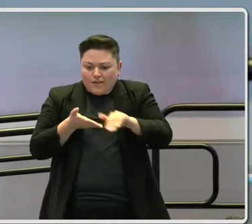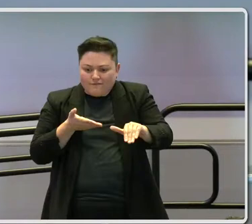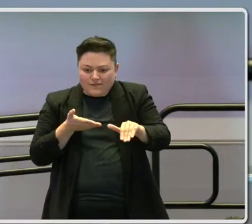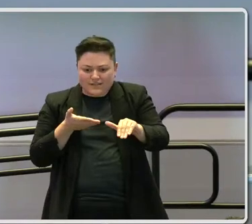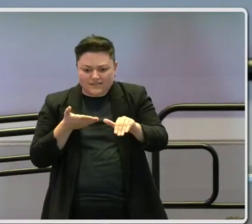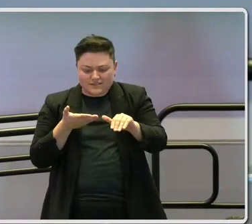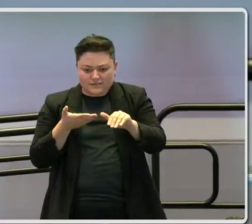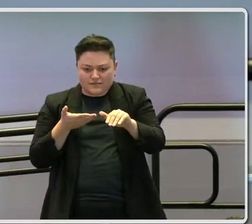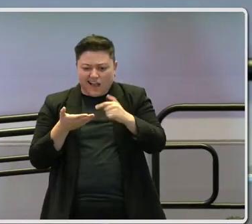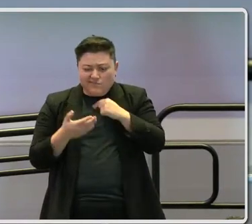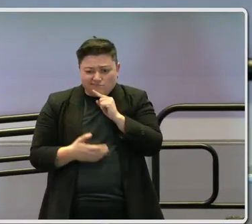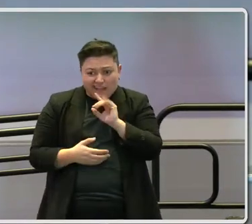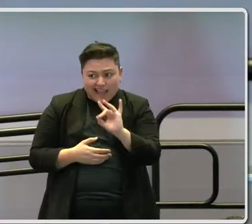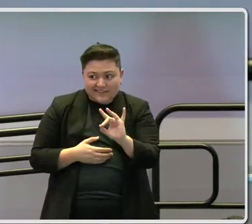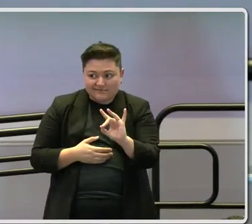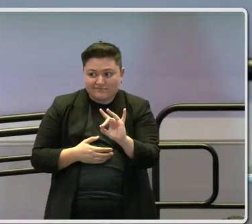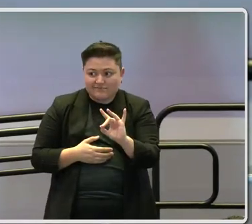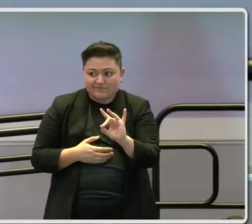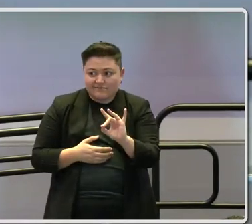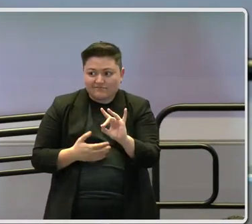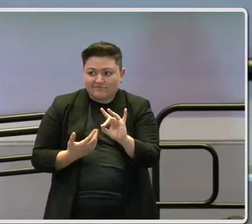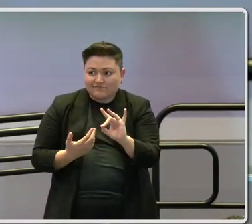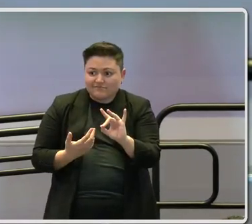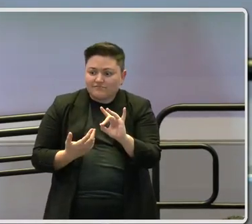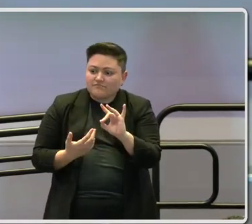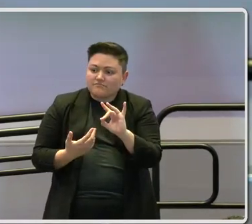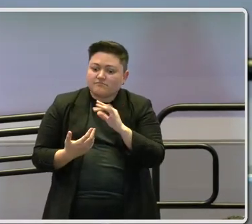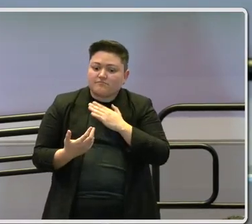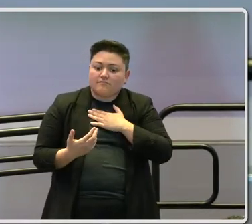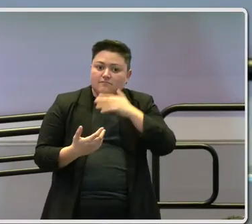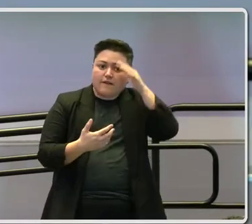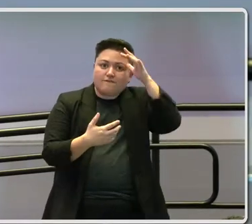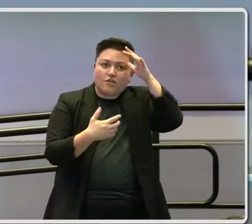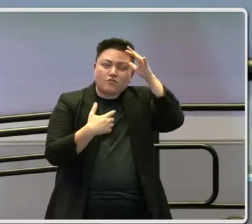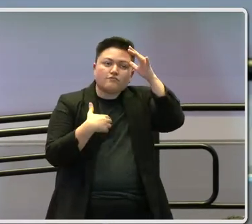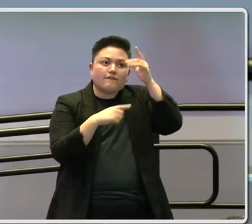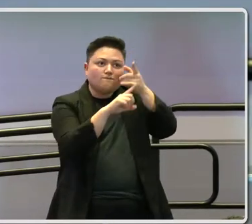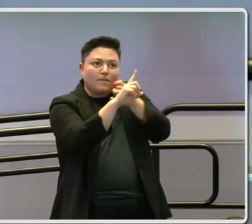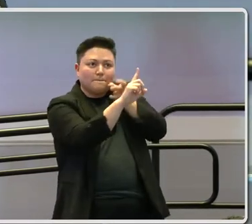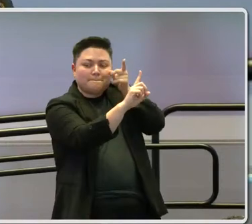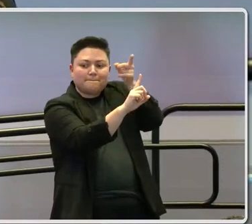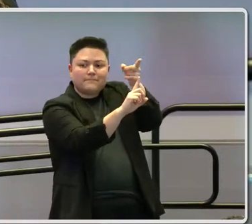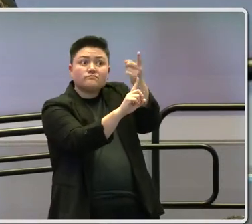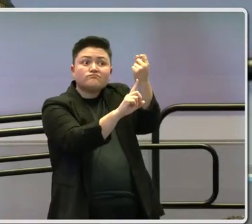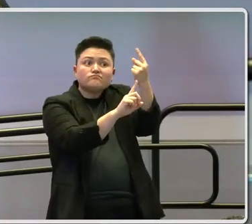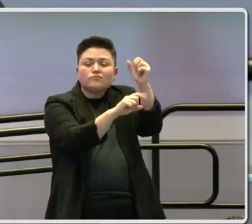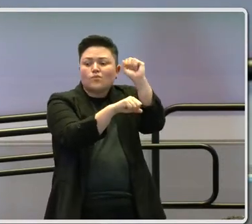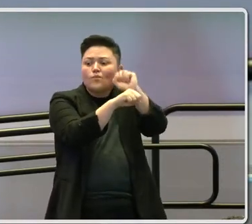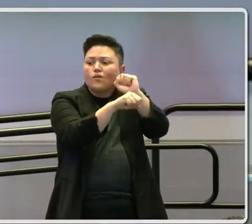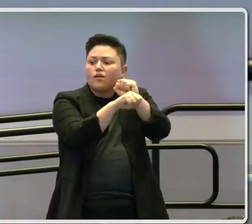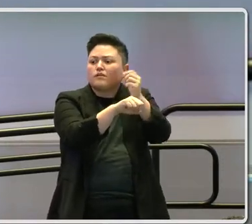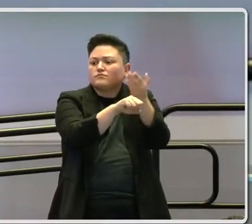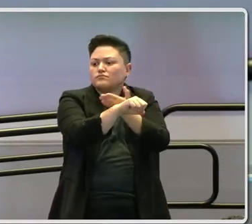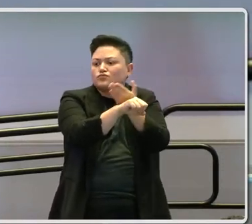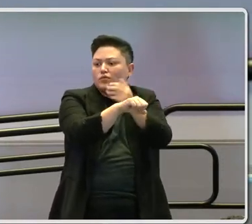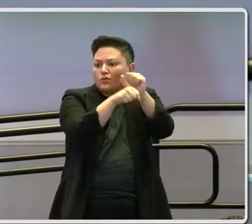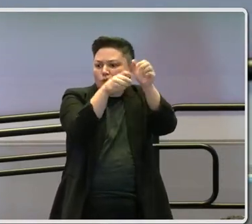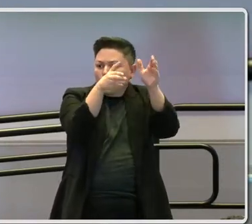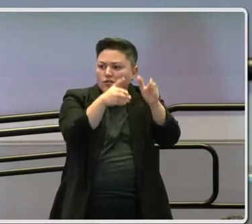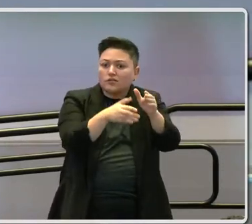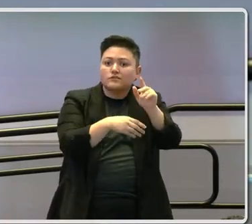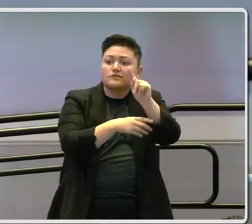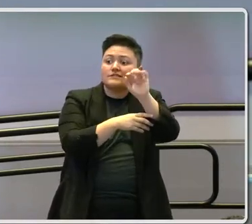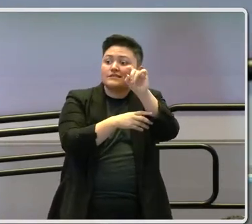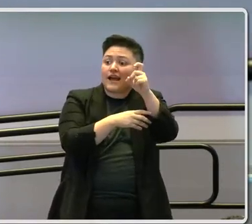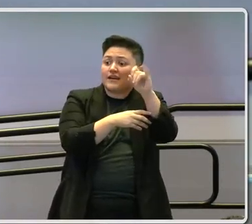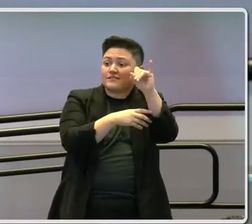barely 8. I am from my father, who labored as a construction worker, a taxi